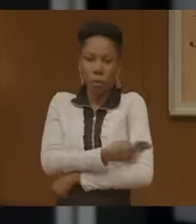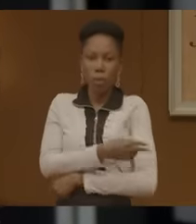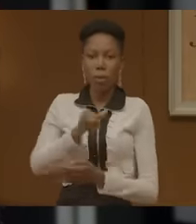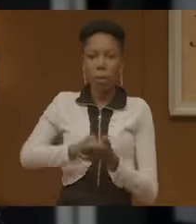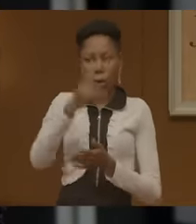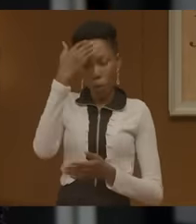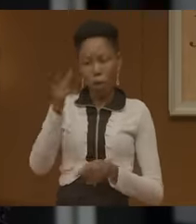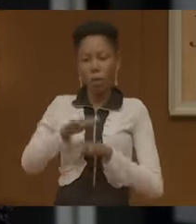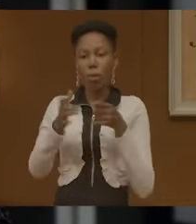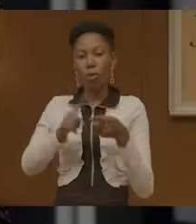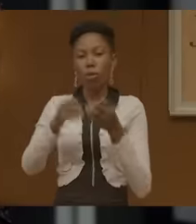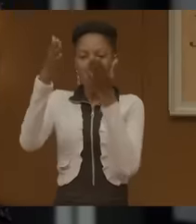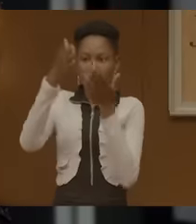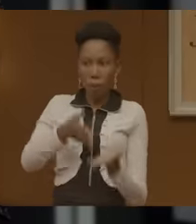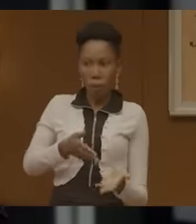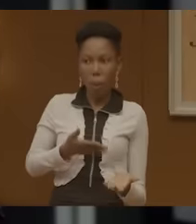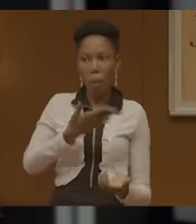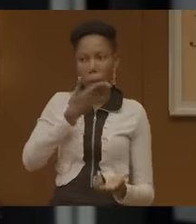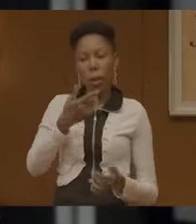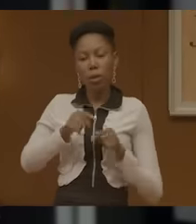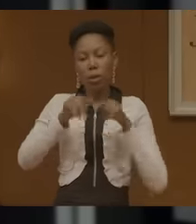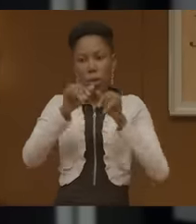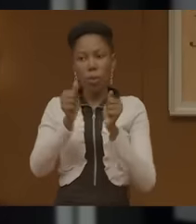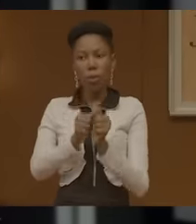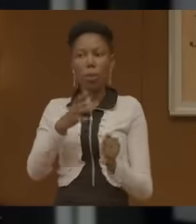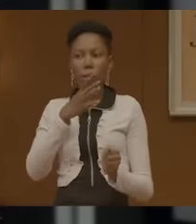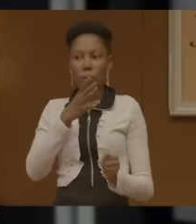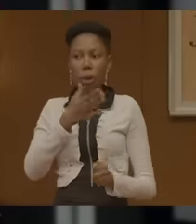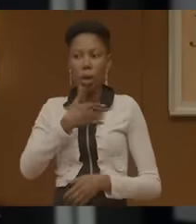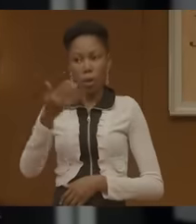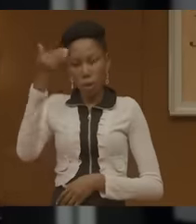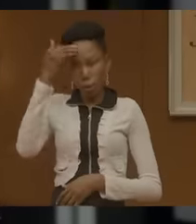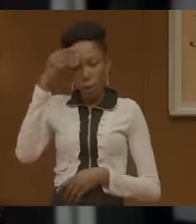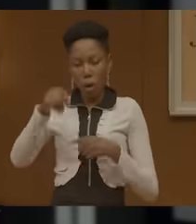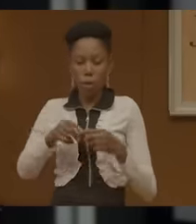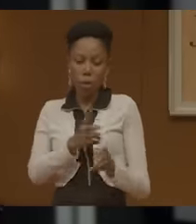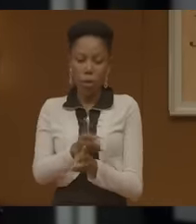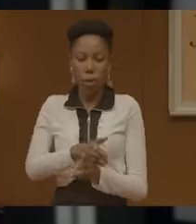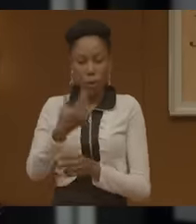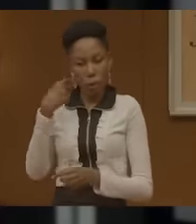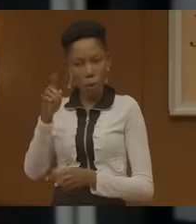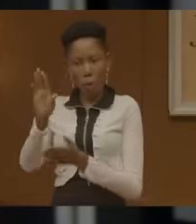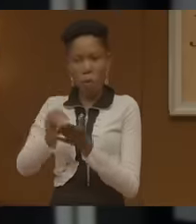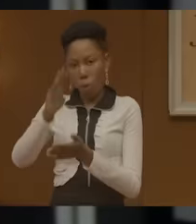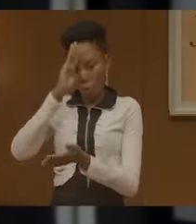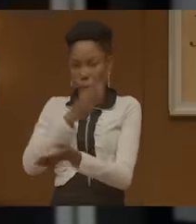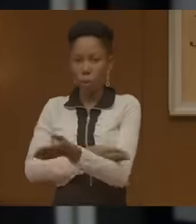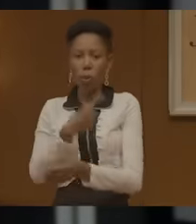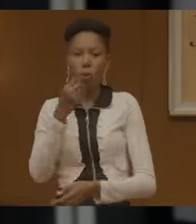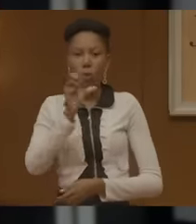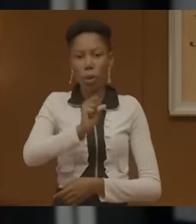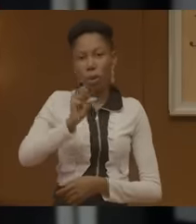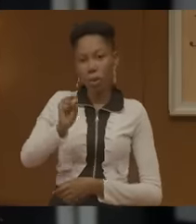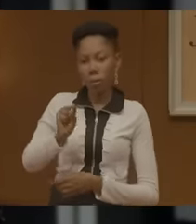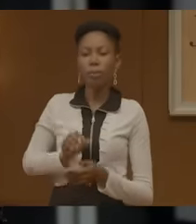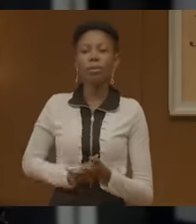down to Lagos before. I'd rather leave him with my mom, because she knows how to take care of him. So he was complaining